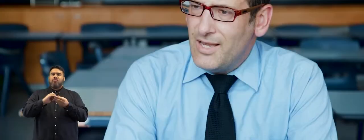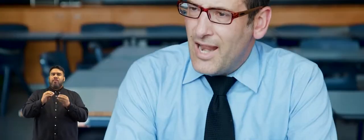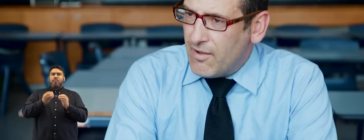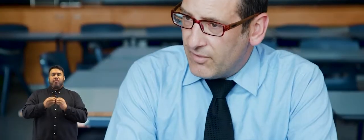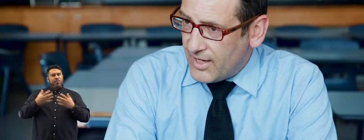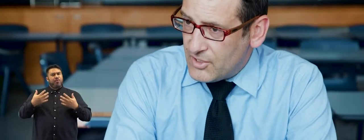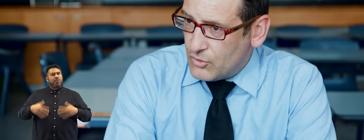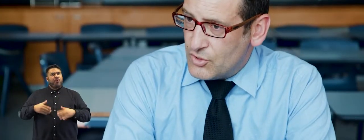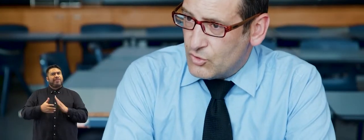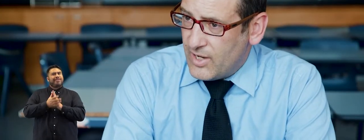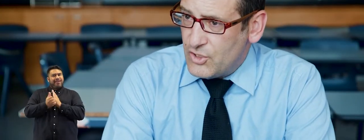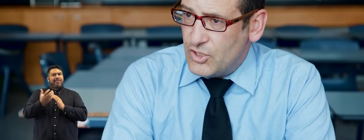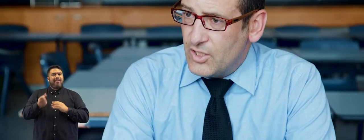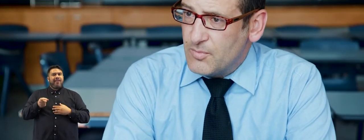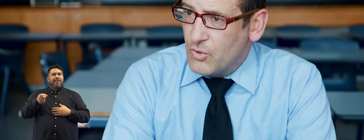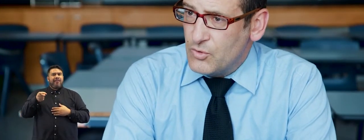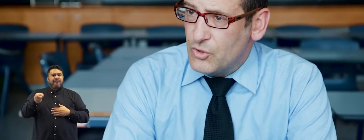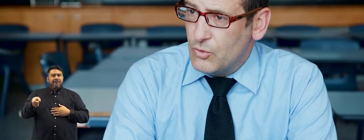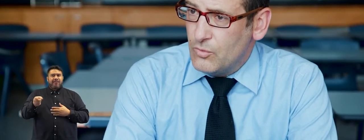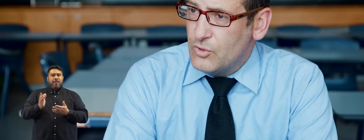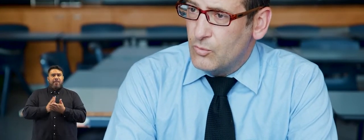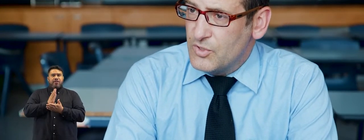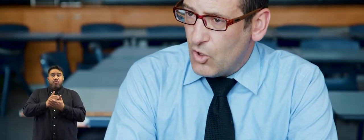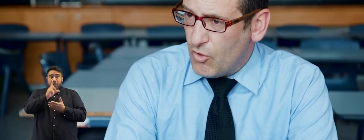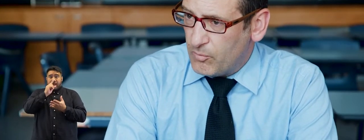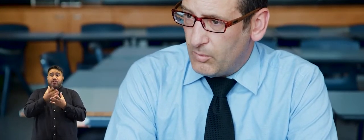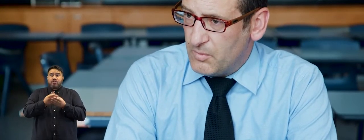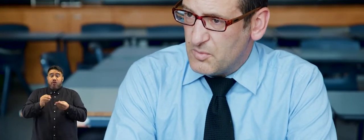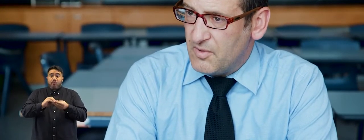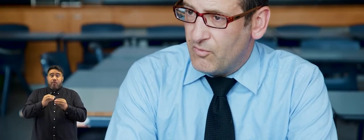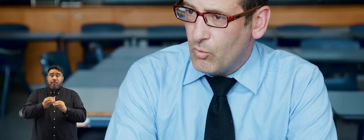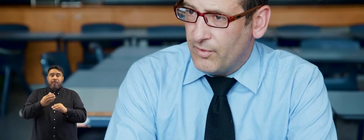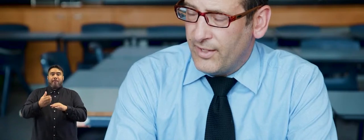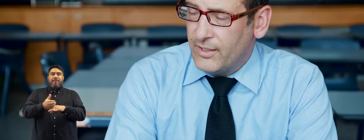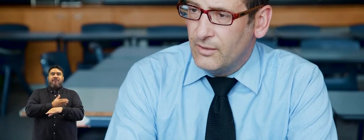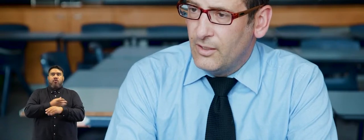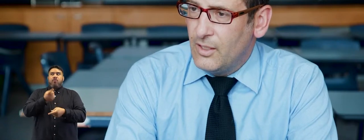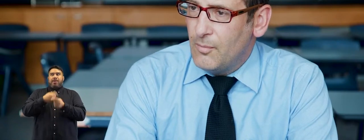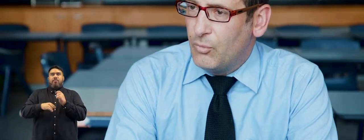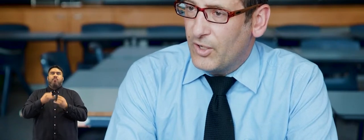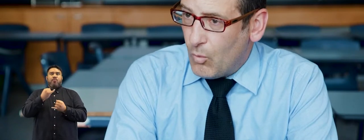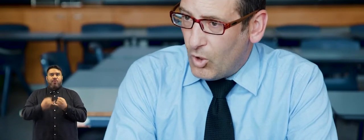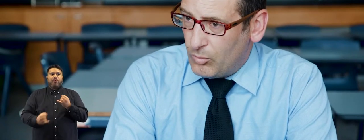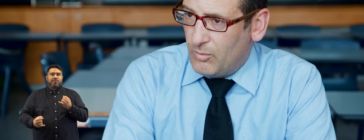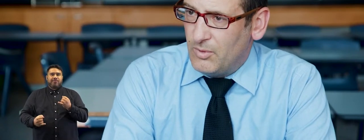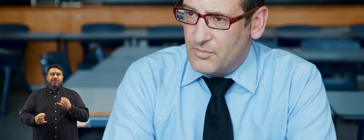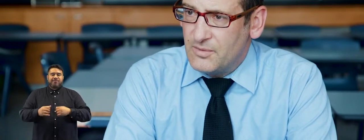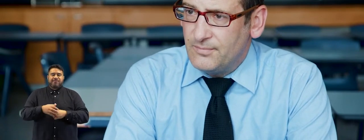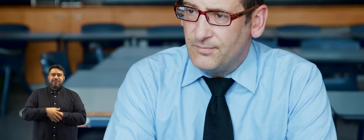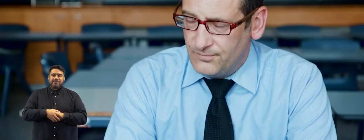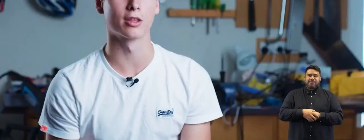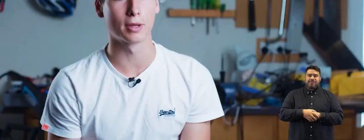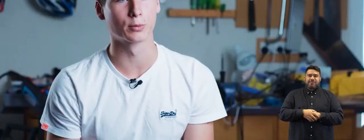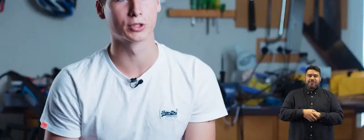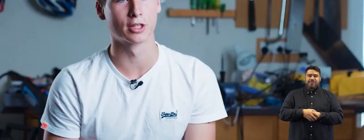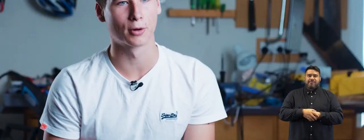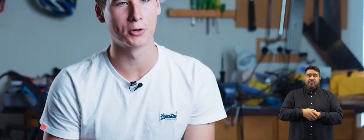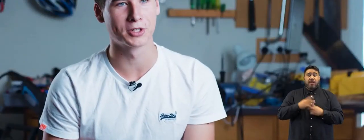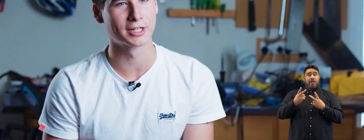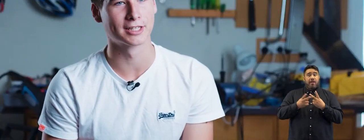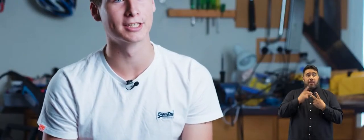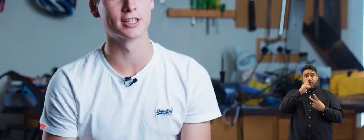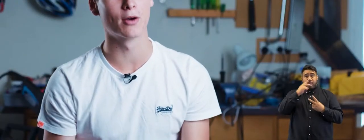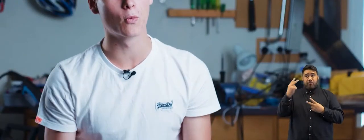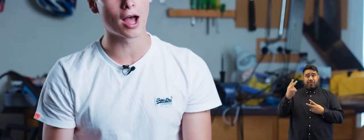to navigate a good strategy, I suppose, to resolve problems before they're brick wall problems. When other people see